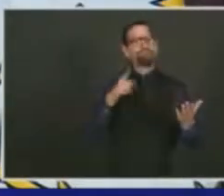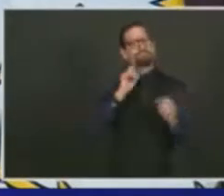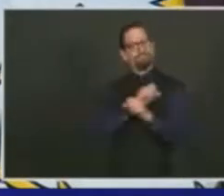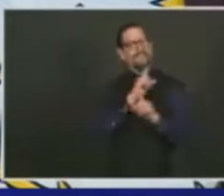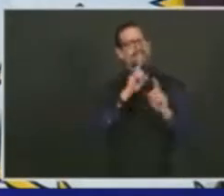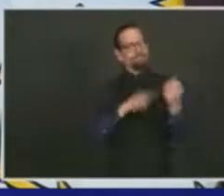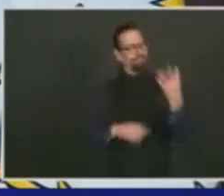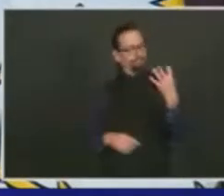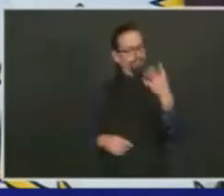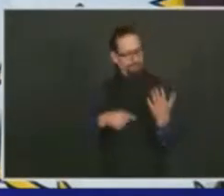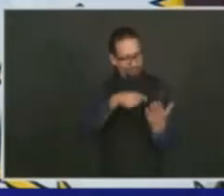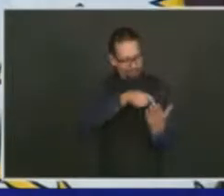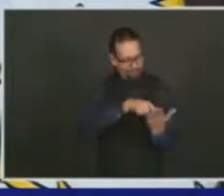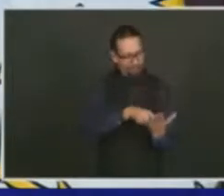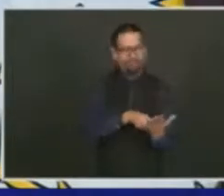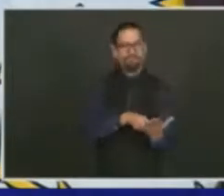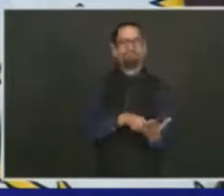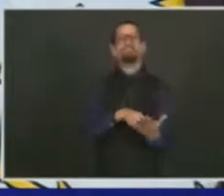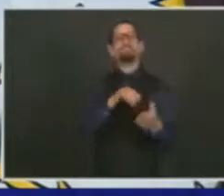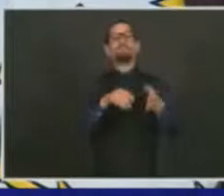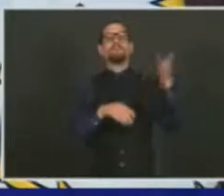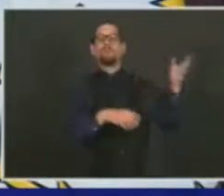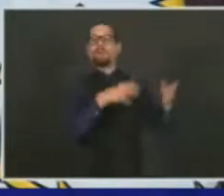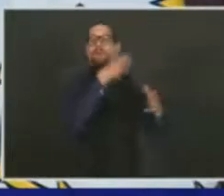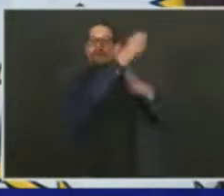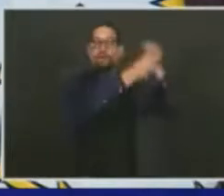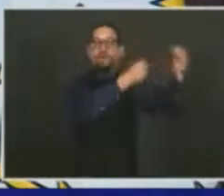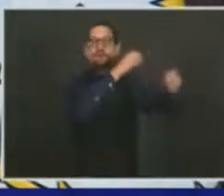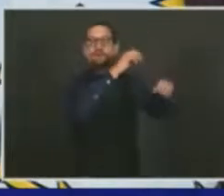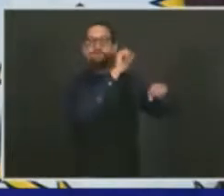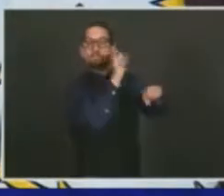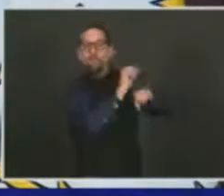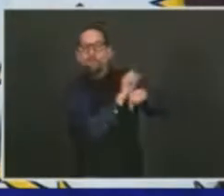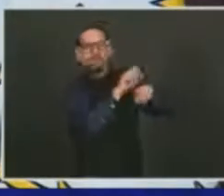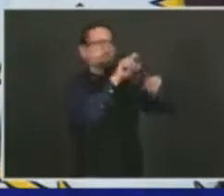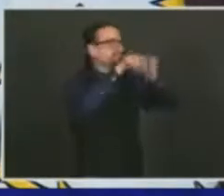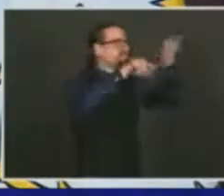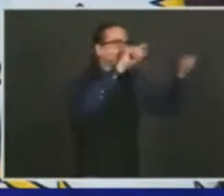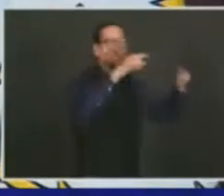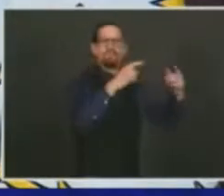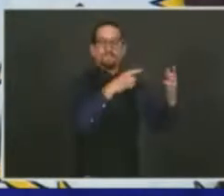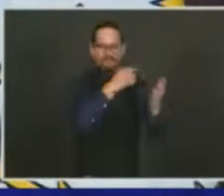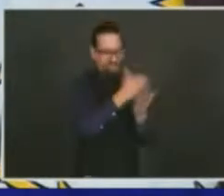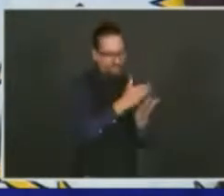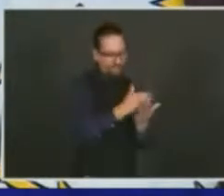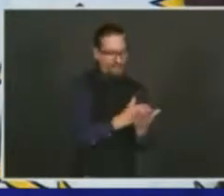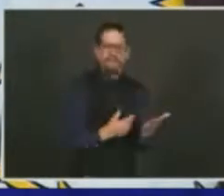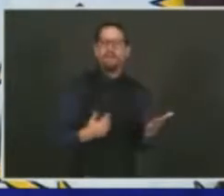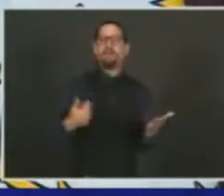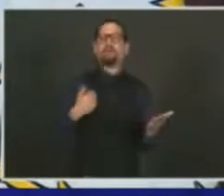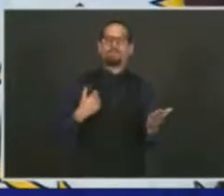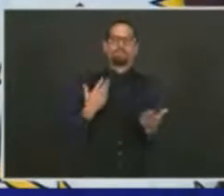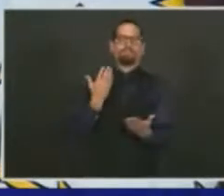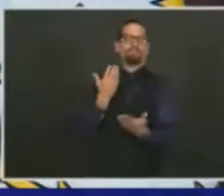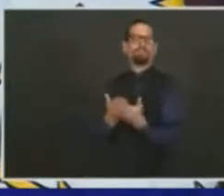Island. So the fact is, to say, let's just go virtual,